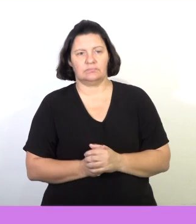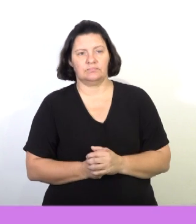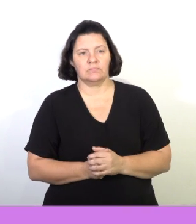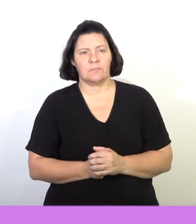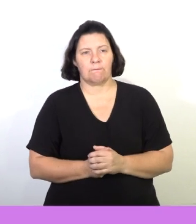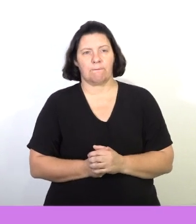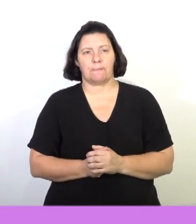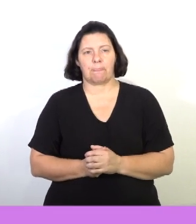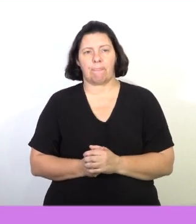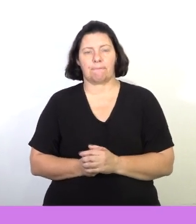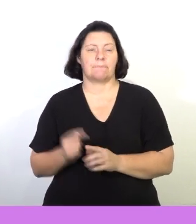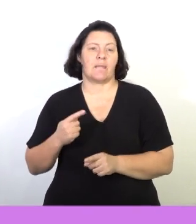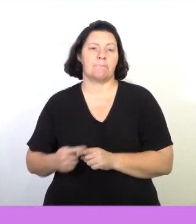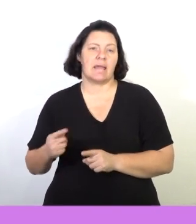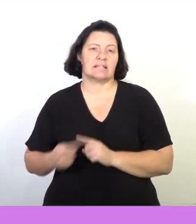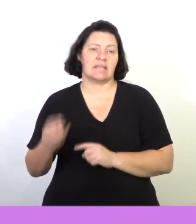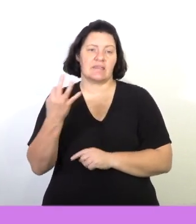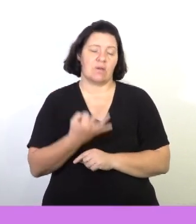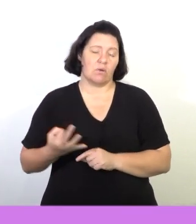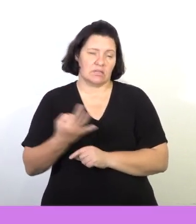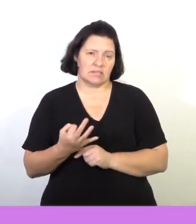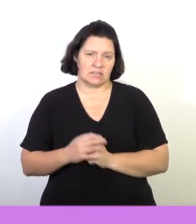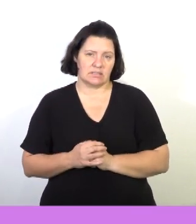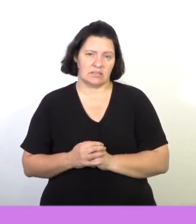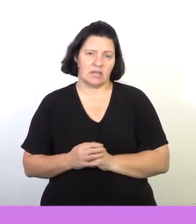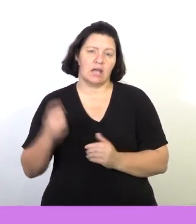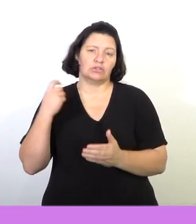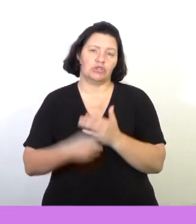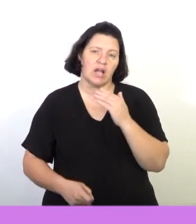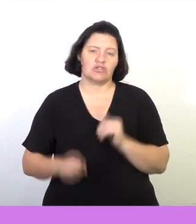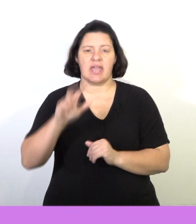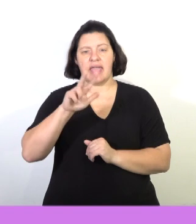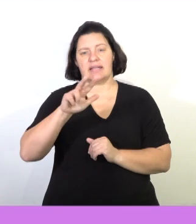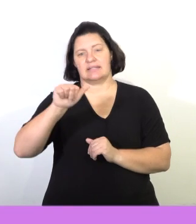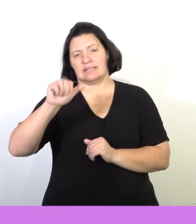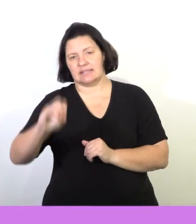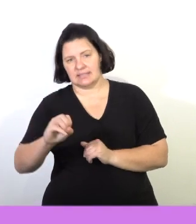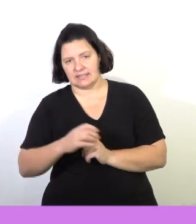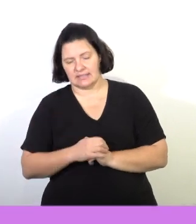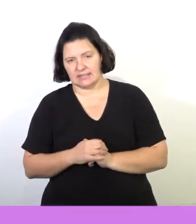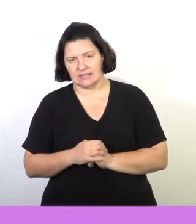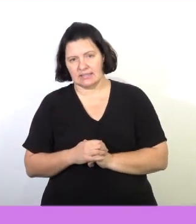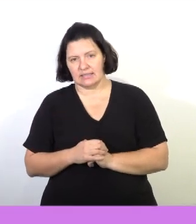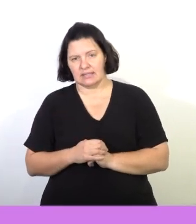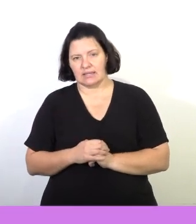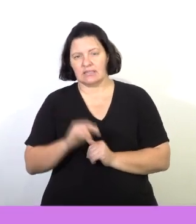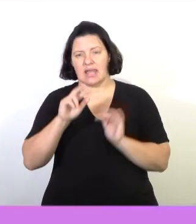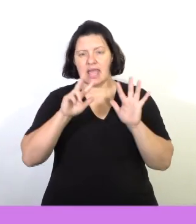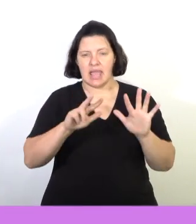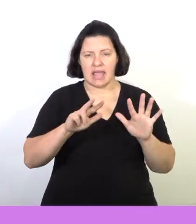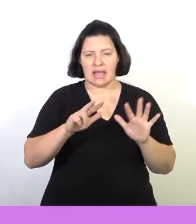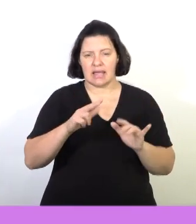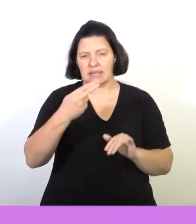here. And then if he plays for 3 hours, he will charge 860. Let's get